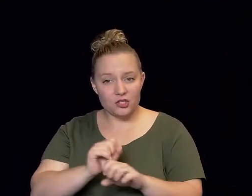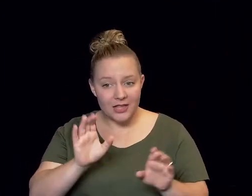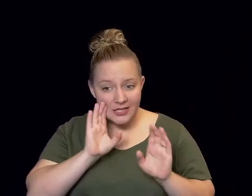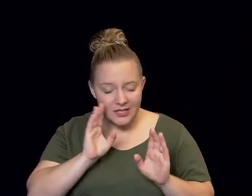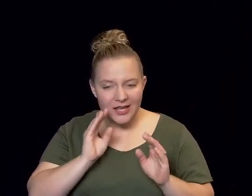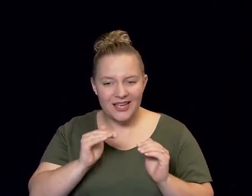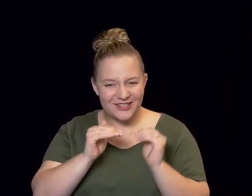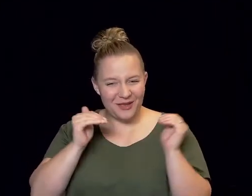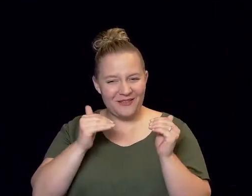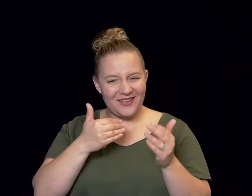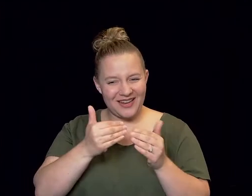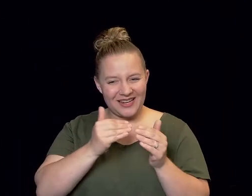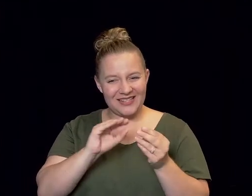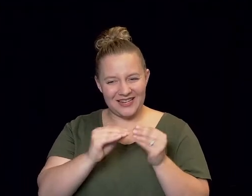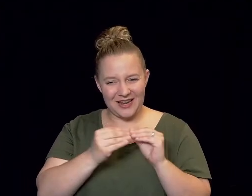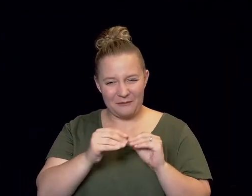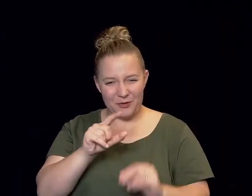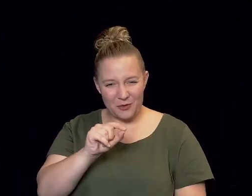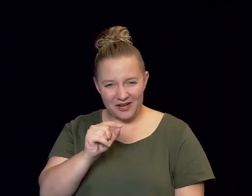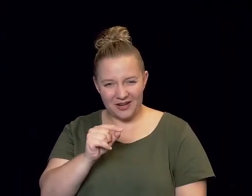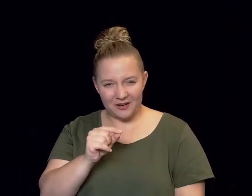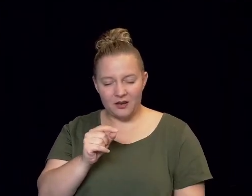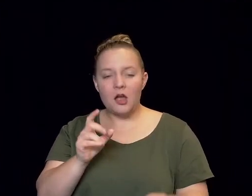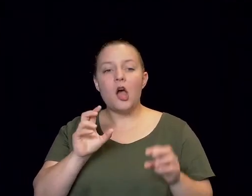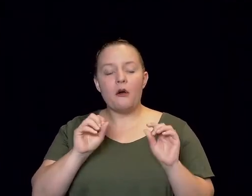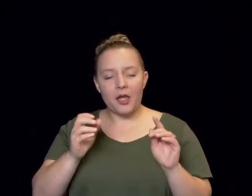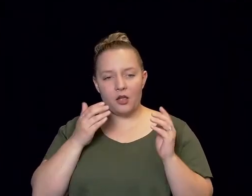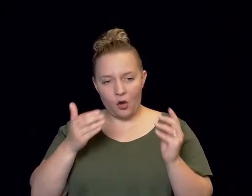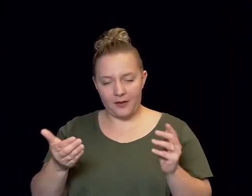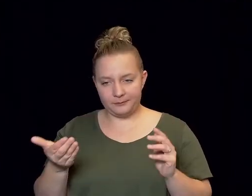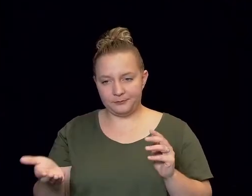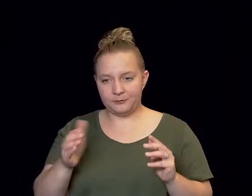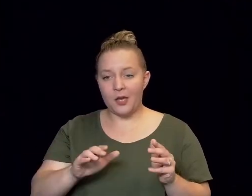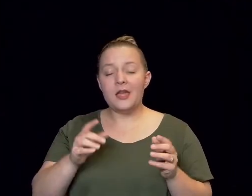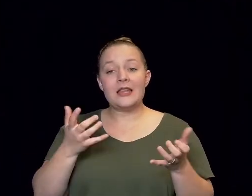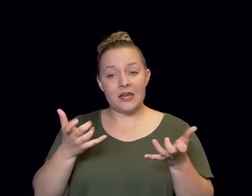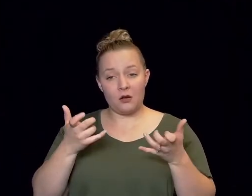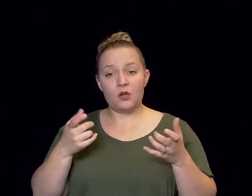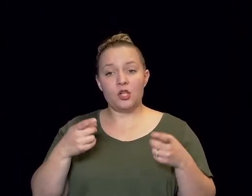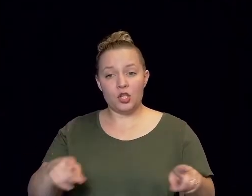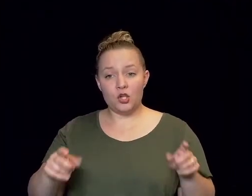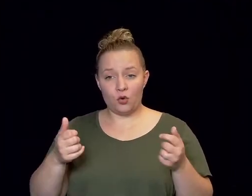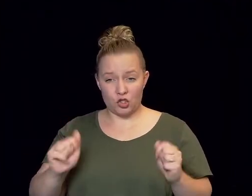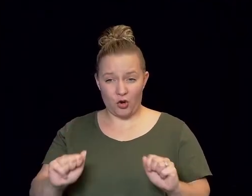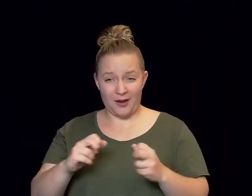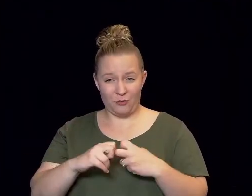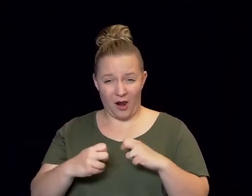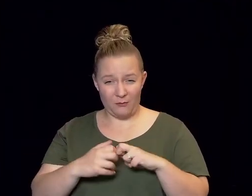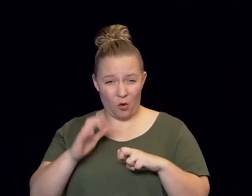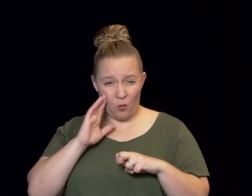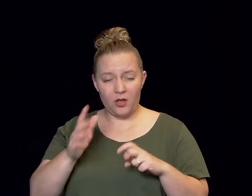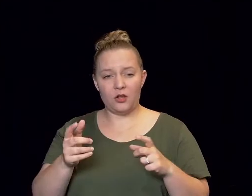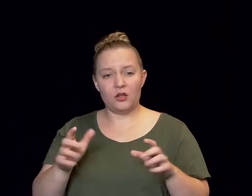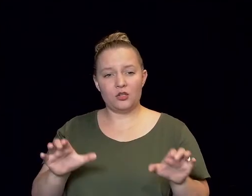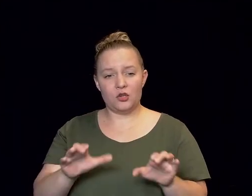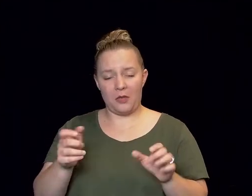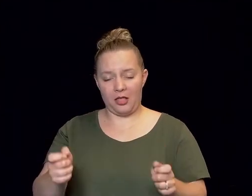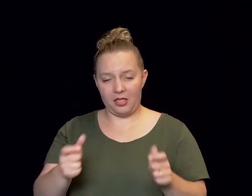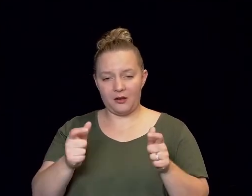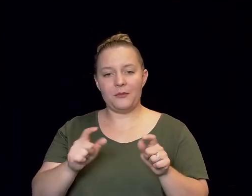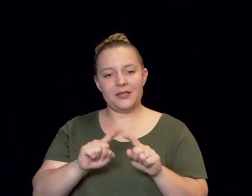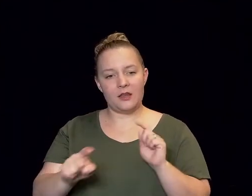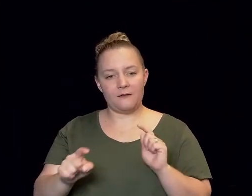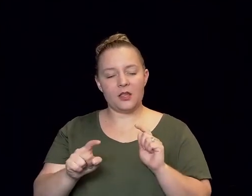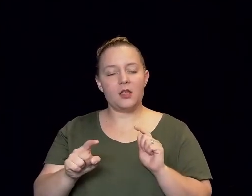20. Okay, go ahead and turn over notes. Alrighty, so we're going to do these YouTube problems a little bit differently in the Edpuzzle notes.